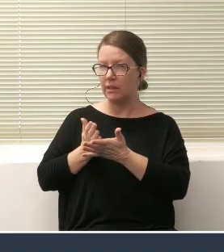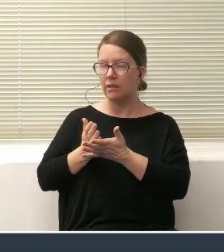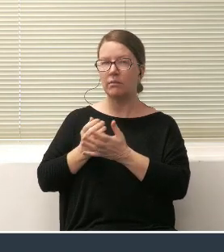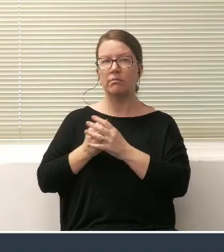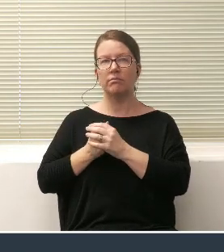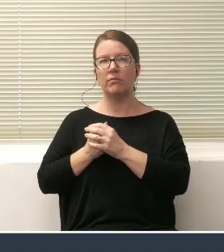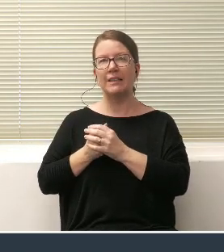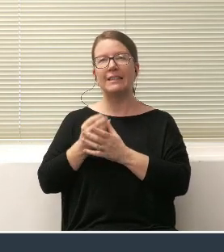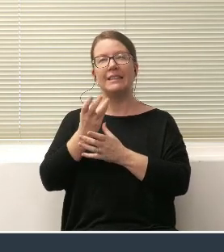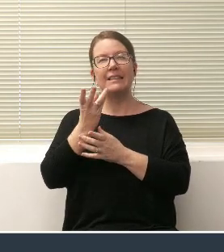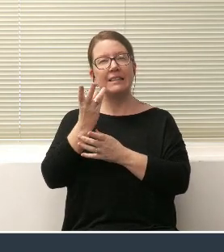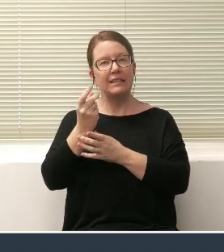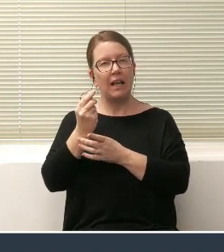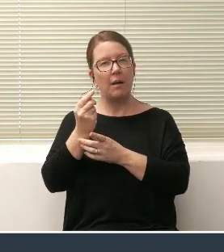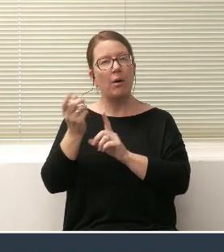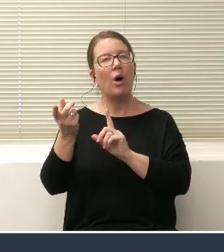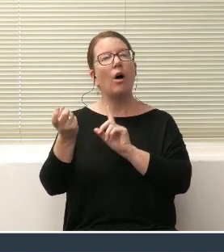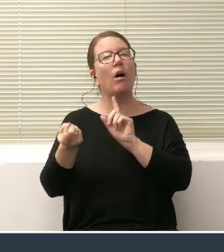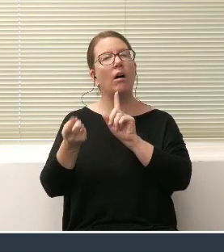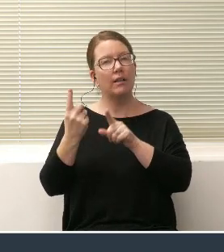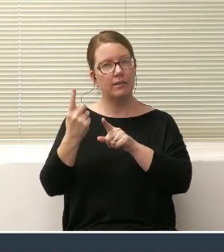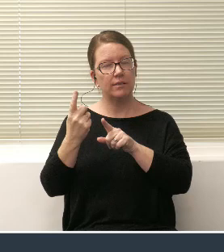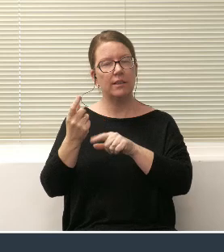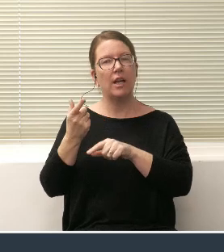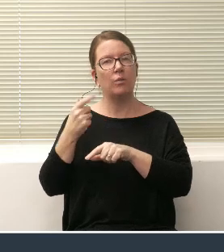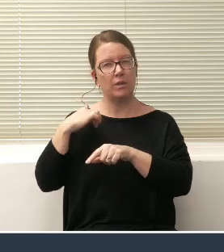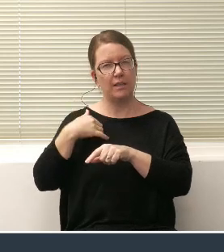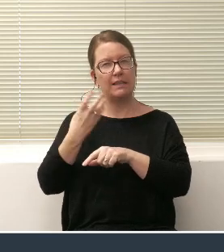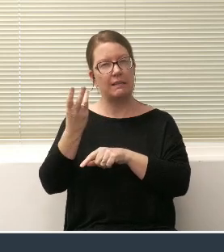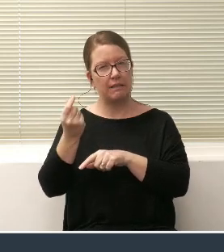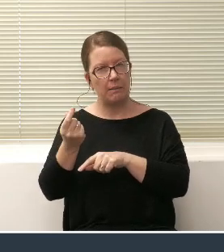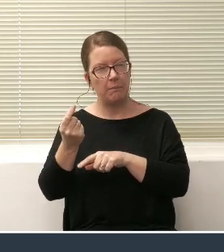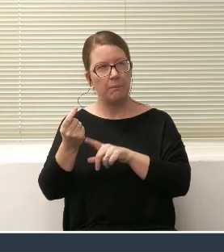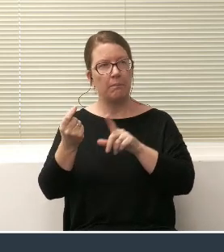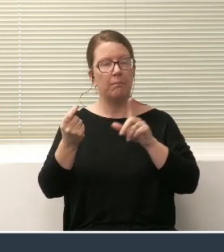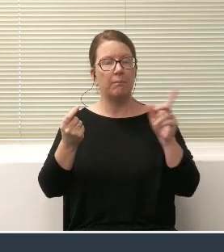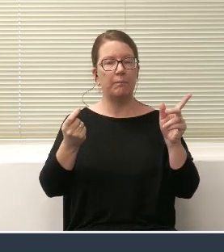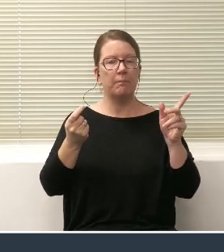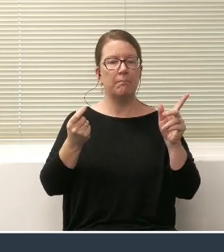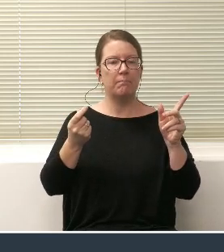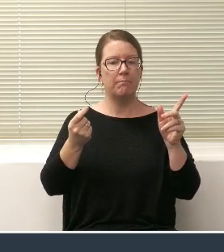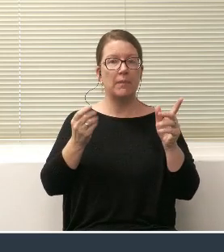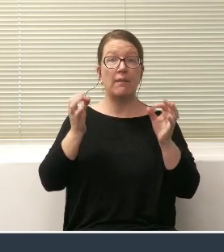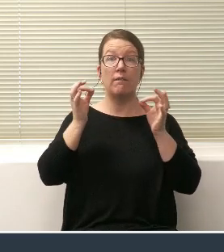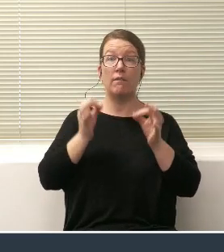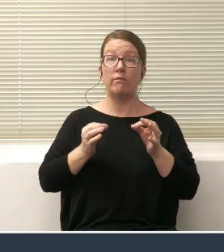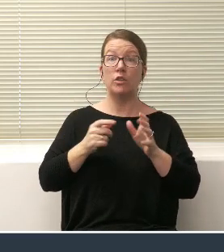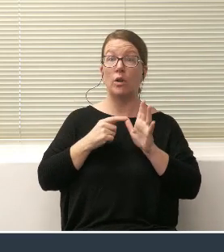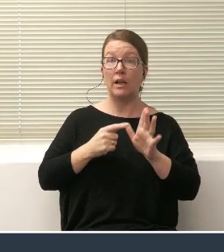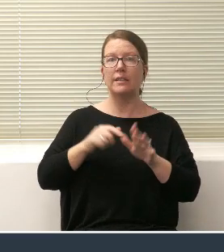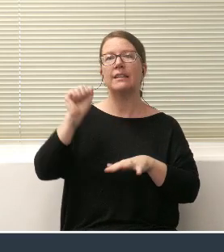You brought me across a bit, but I'll just get me a bit further. So through the chair, a short answer would be